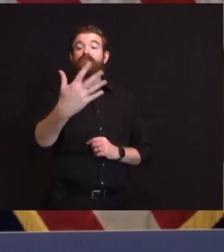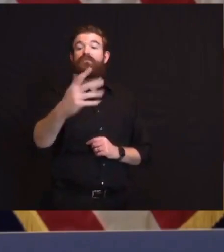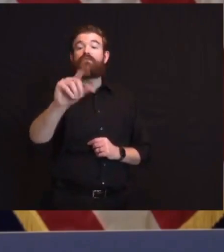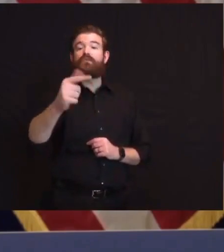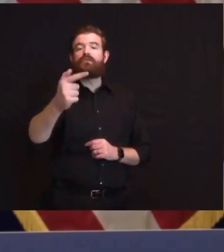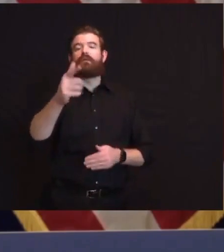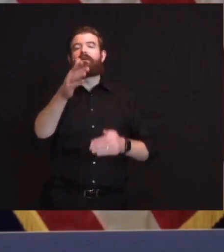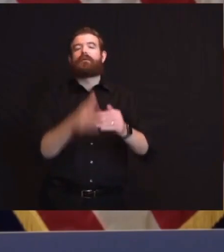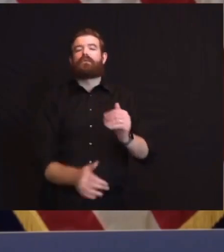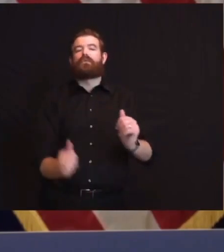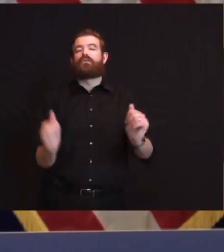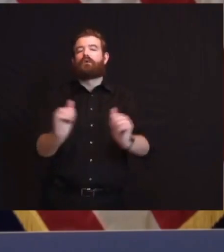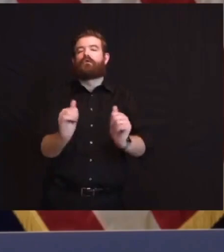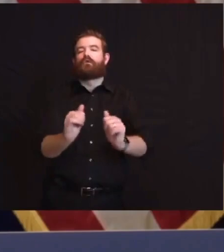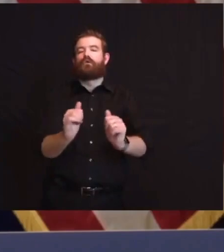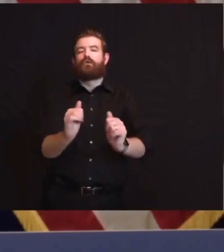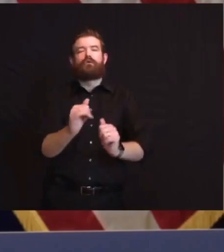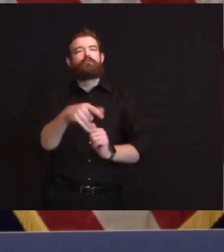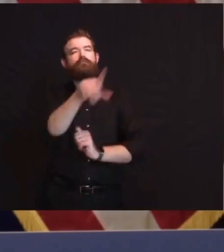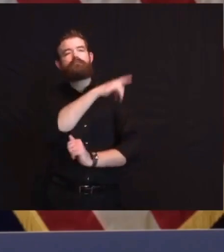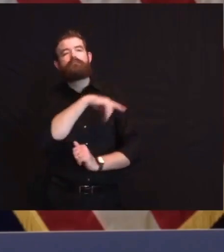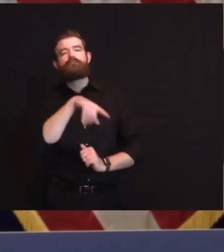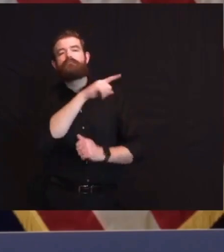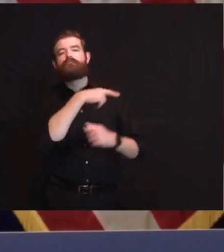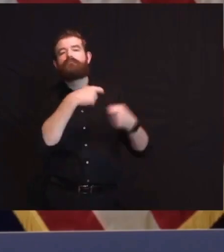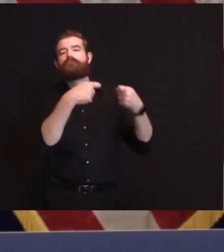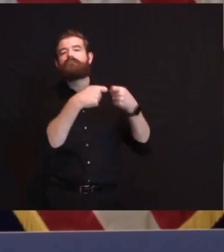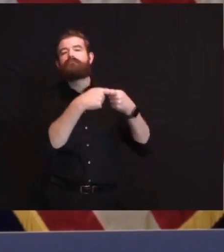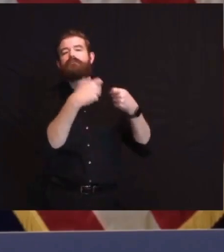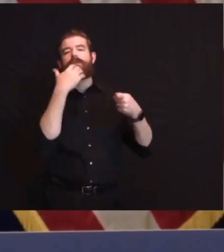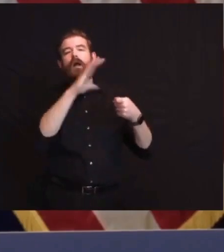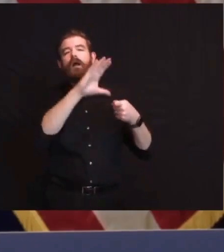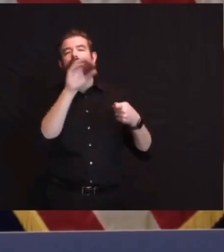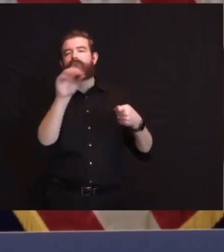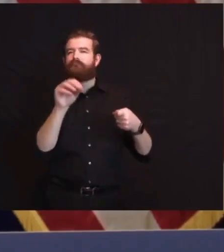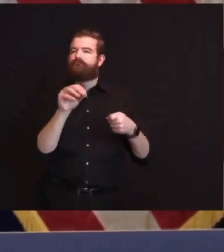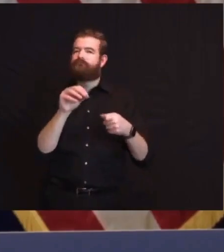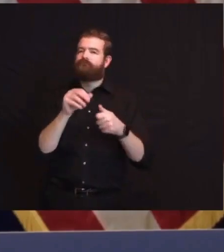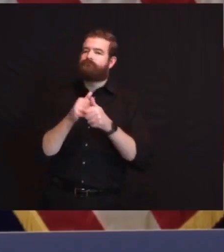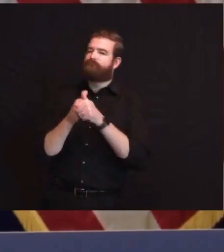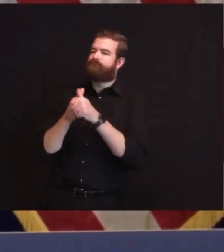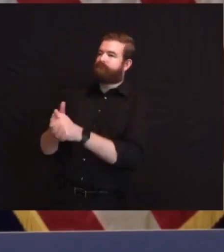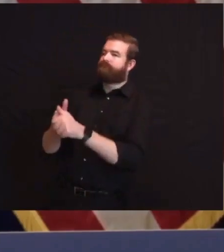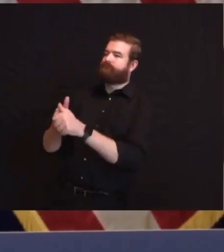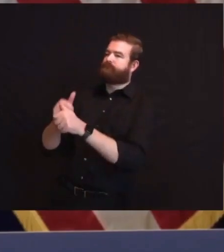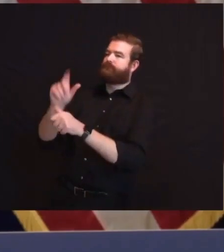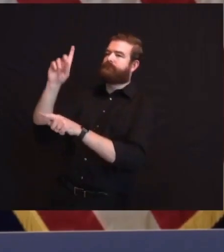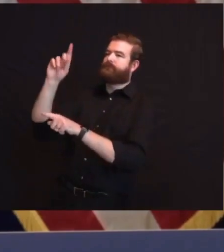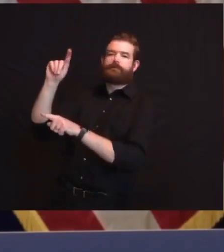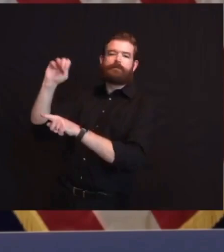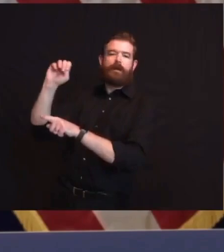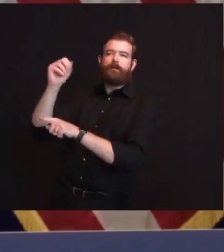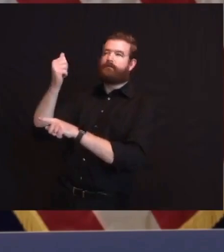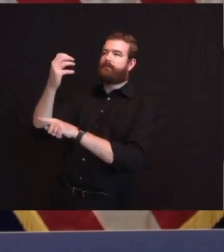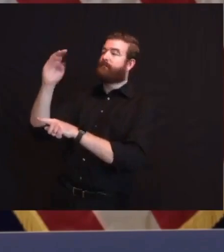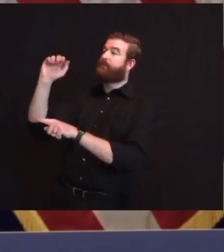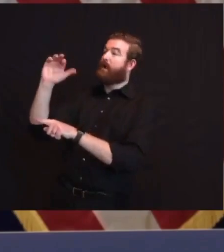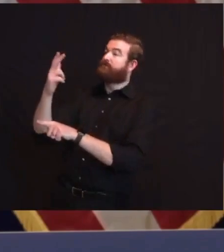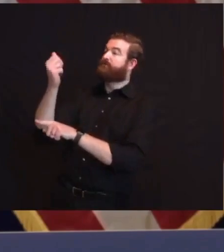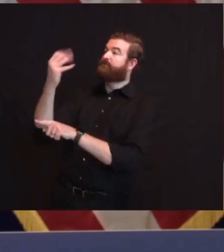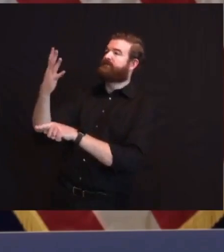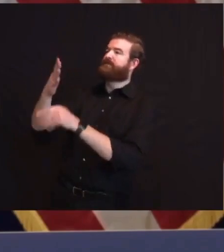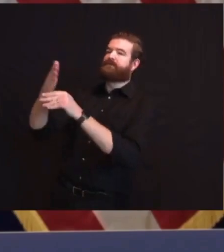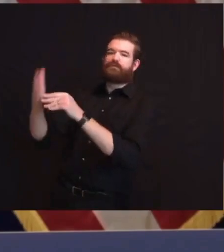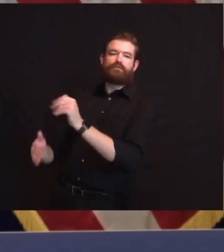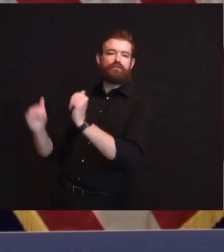abide by every single year. So this helps get people through this very difficult